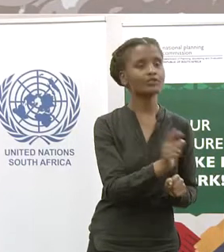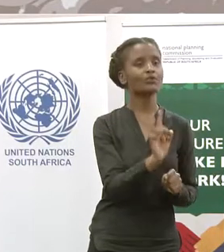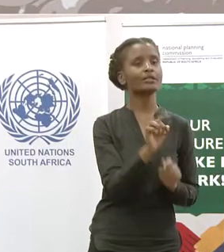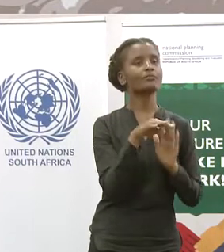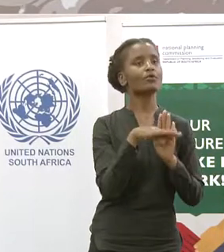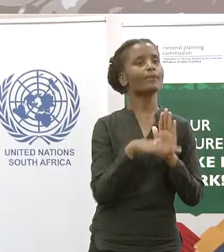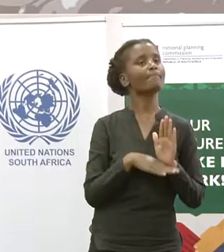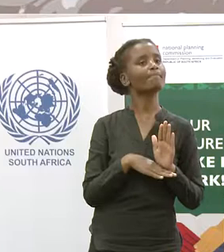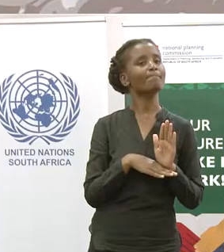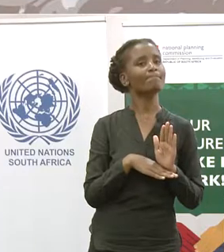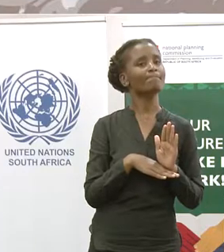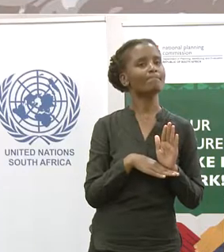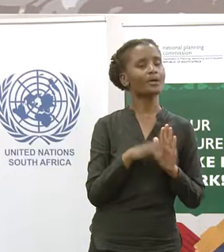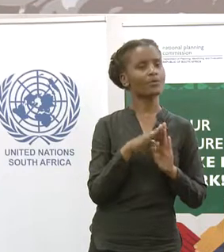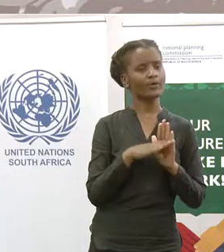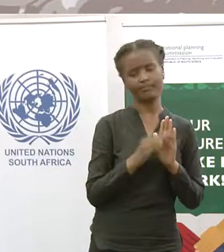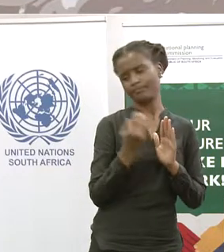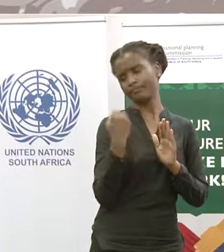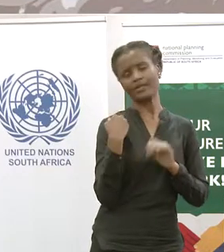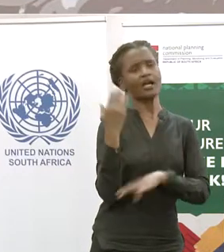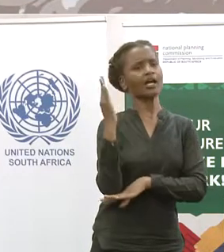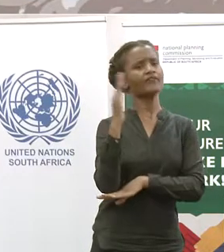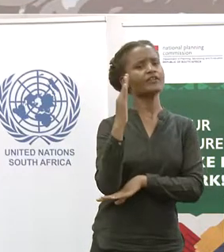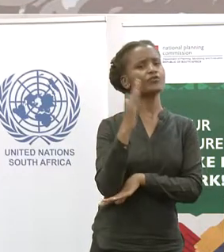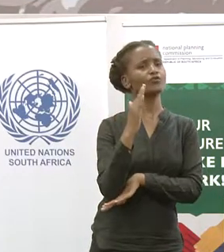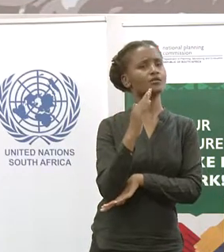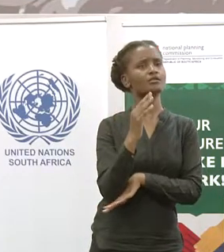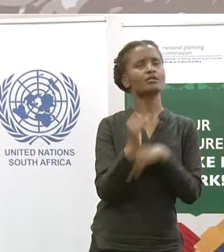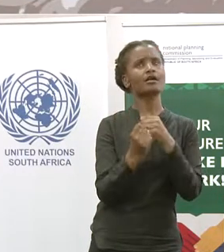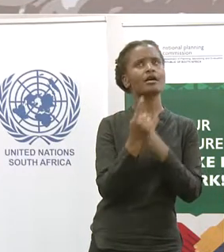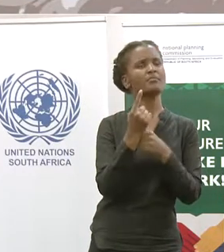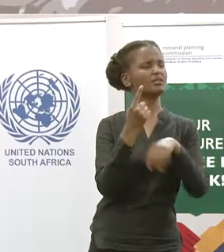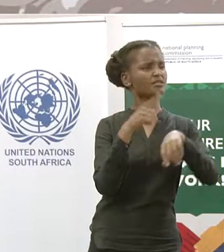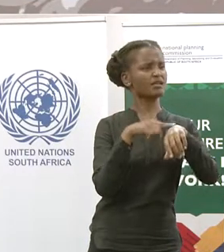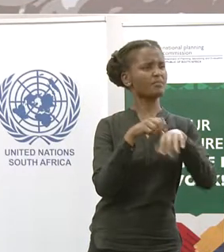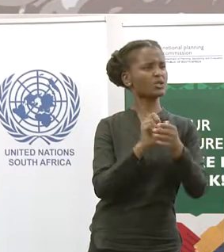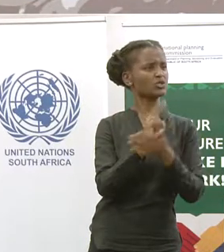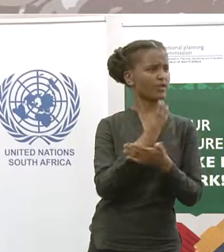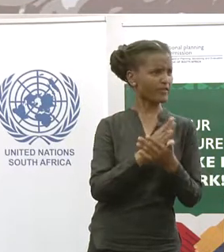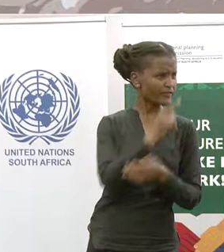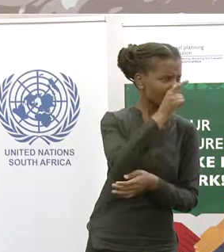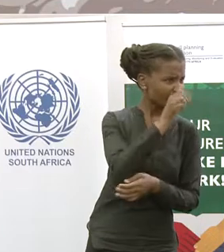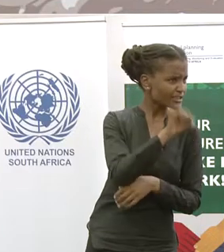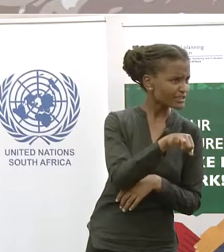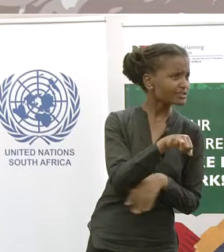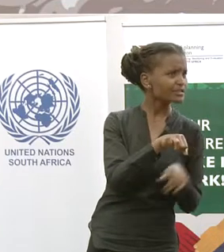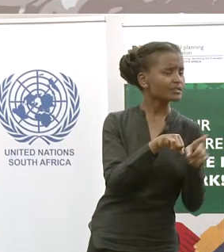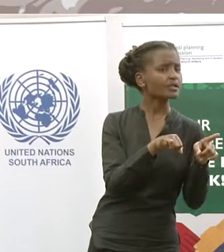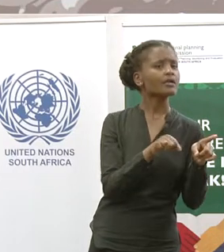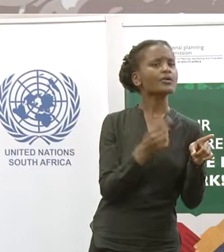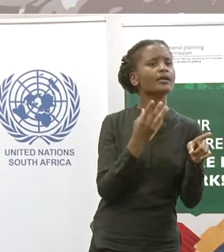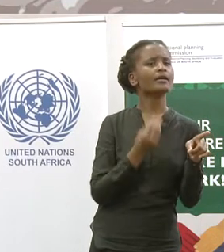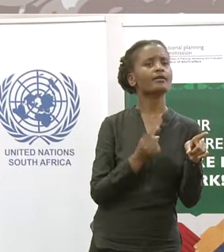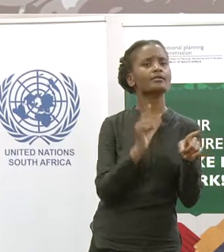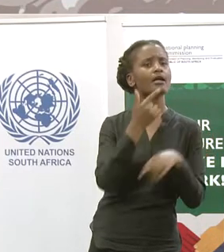was on the go this afternoon, I believe from about 12:30, Lydia, where there was